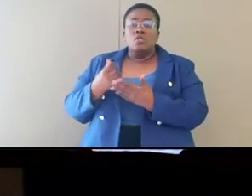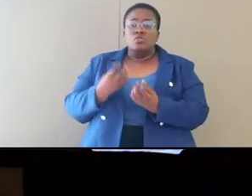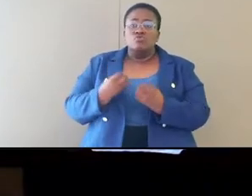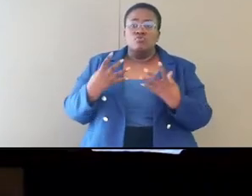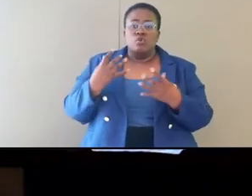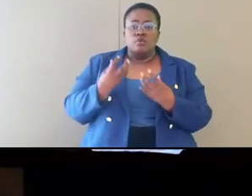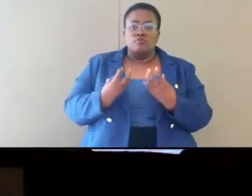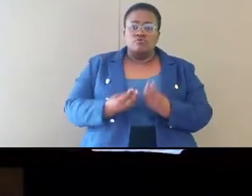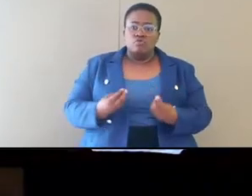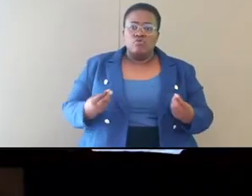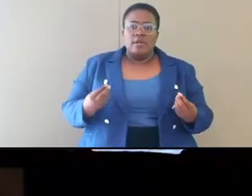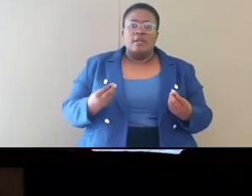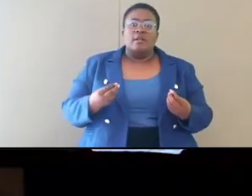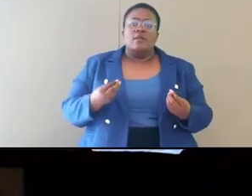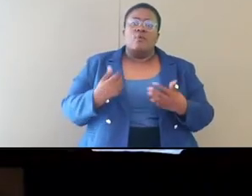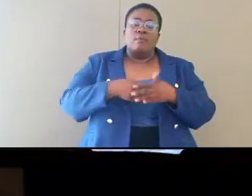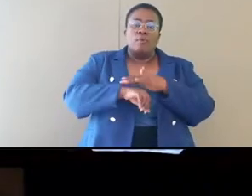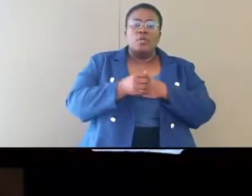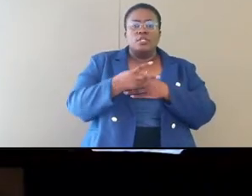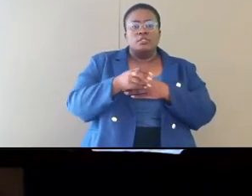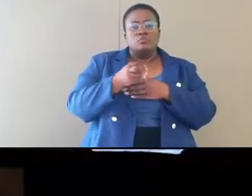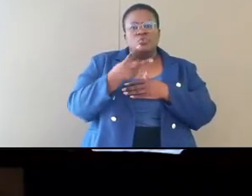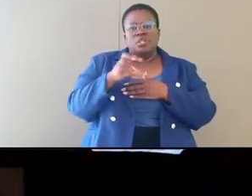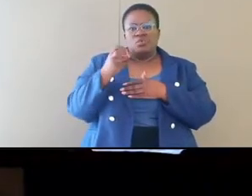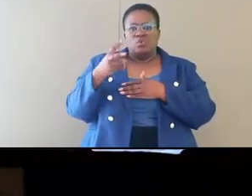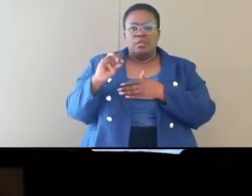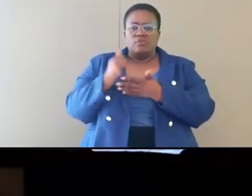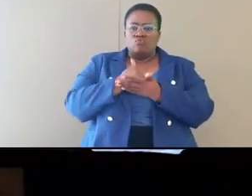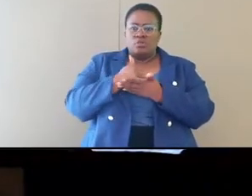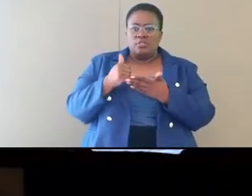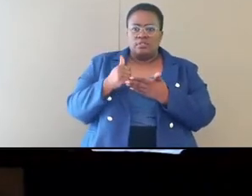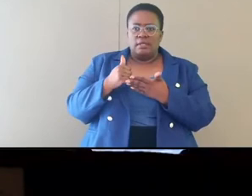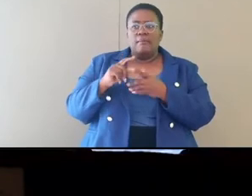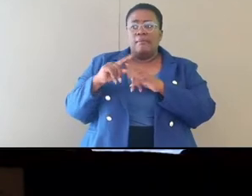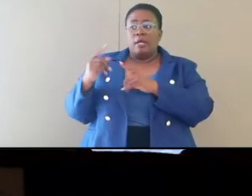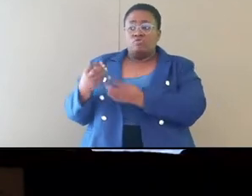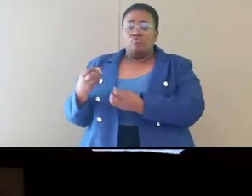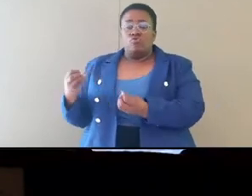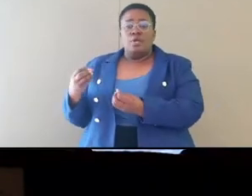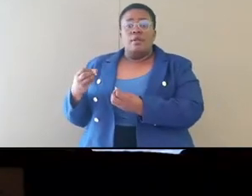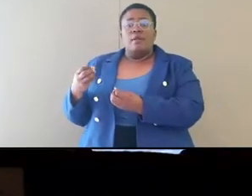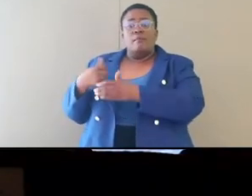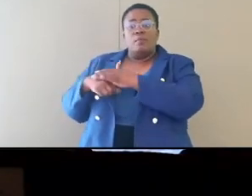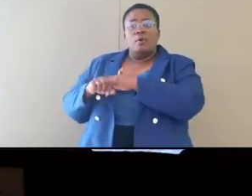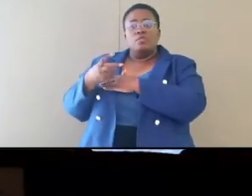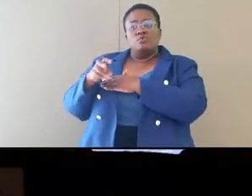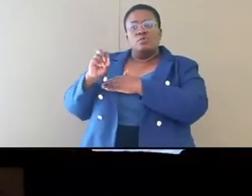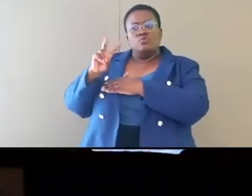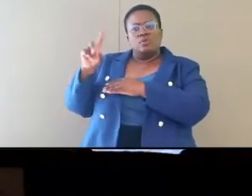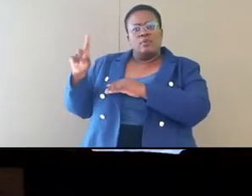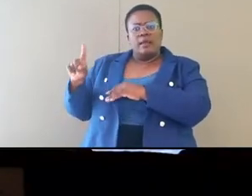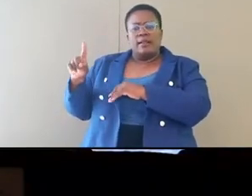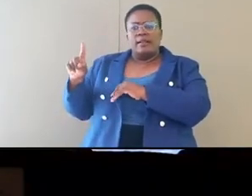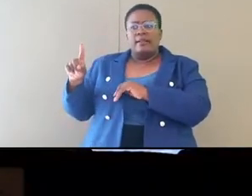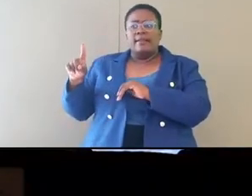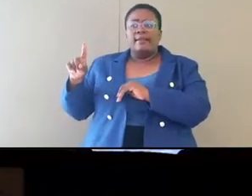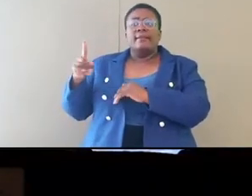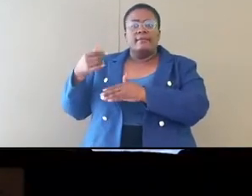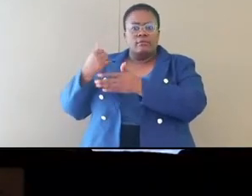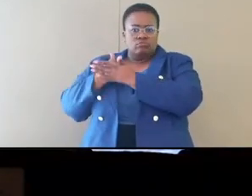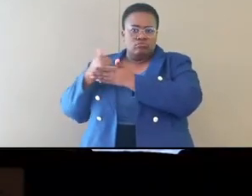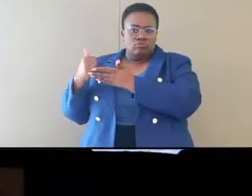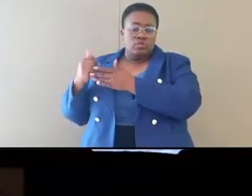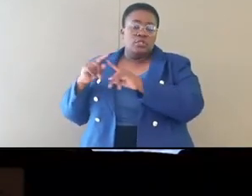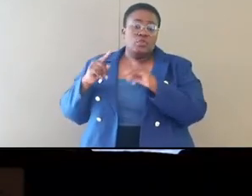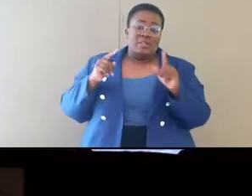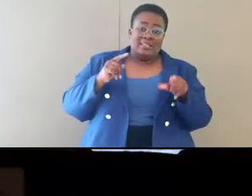weren't registered in 2020. Children born in 2021 could get registered, but those ones who hadn't been registered in 2020, who now had to do